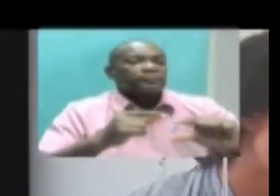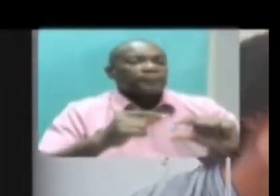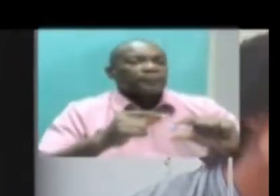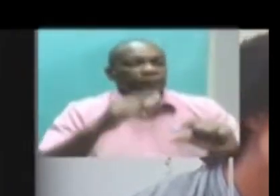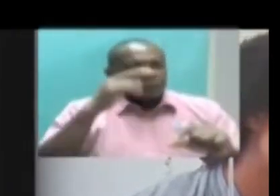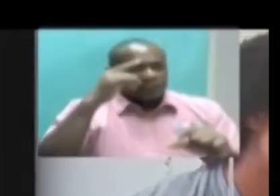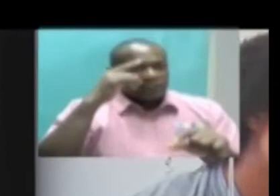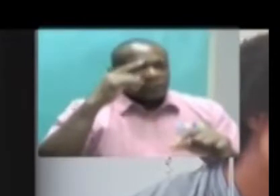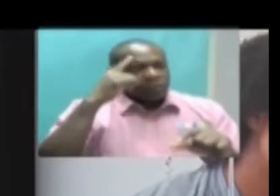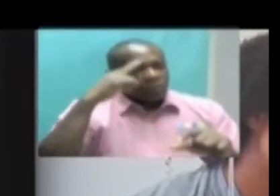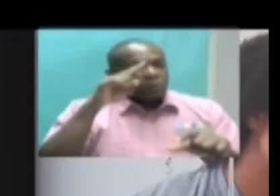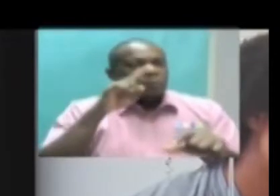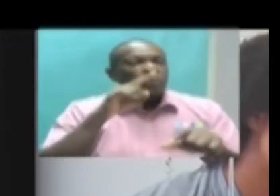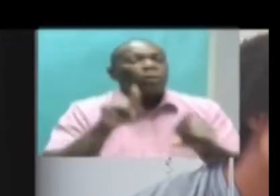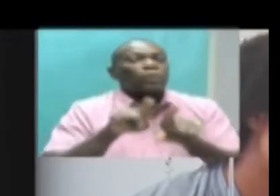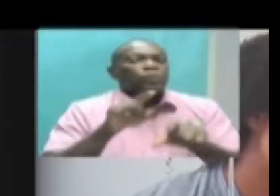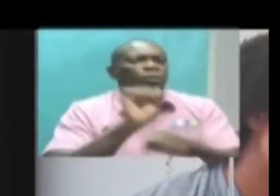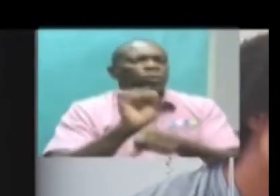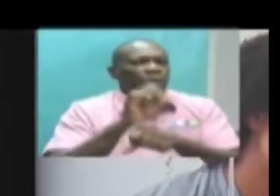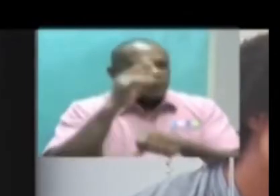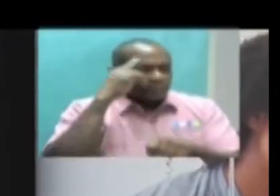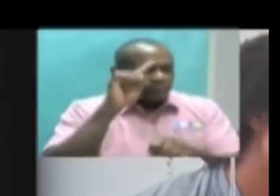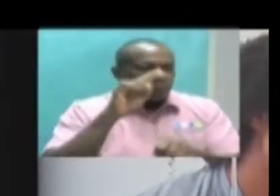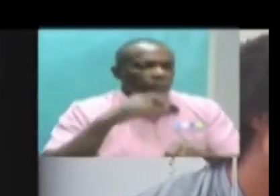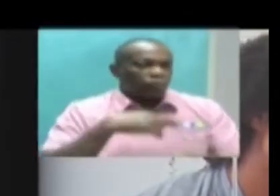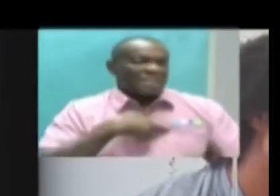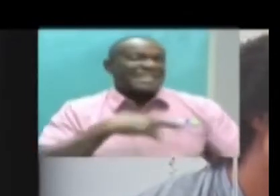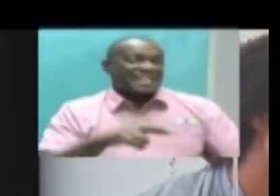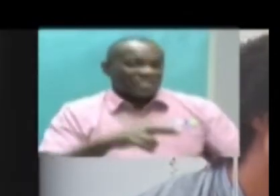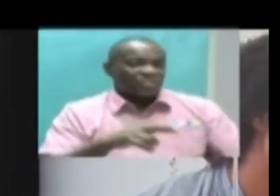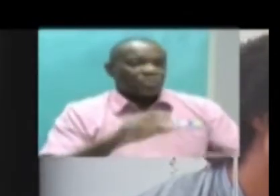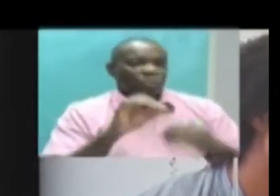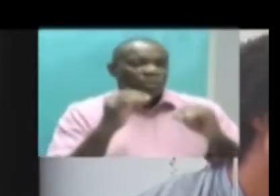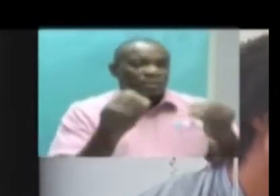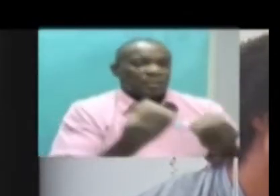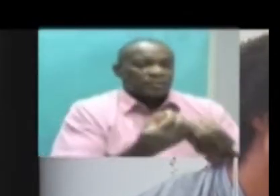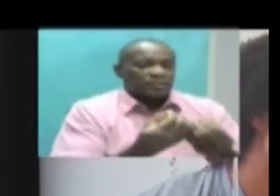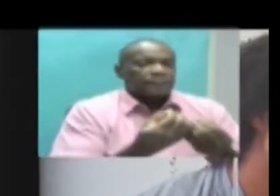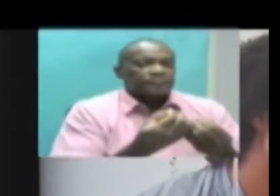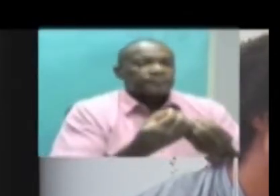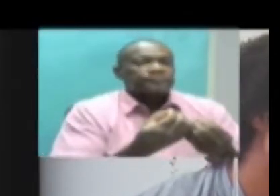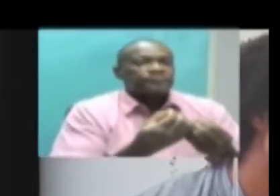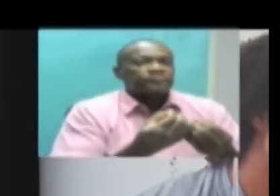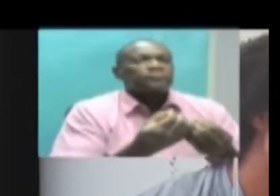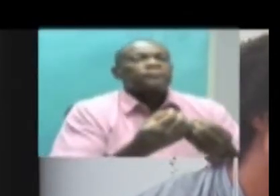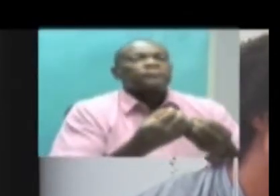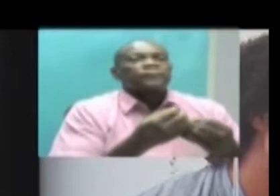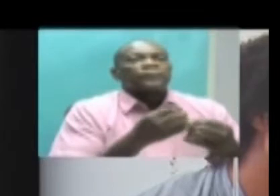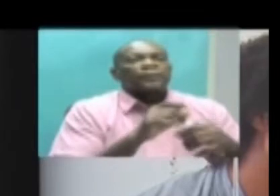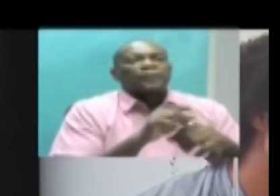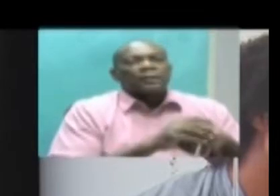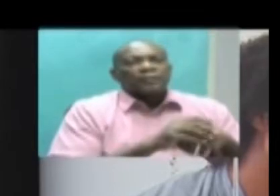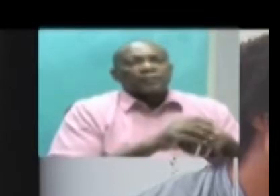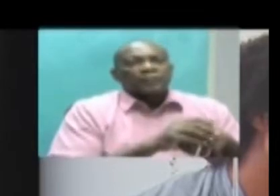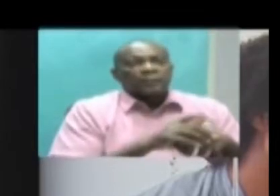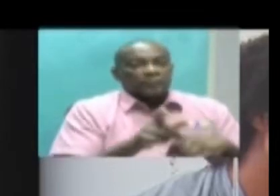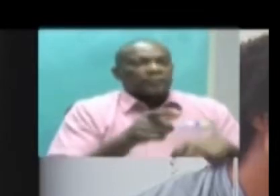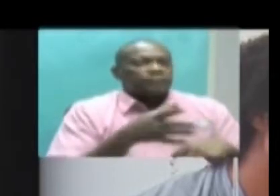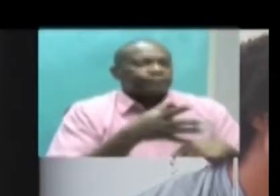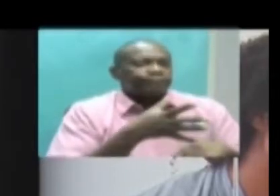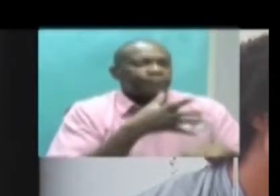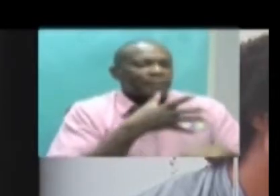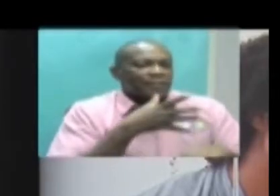institutions. She possesses a master's degree in clinical psychology from Barry University, Florida. As a mother of five, and from her work